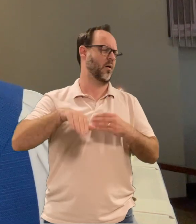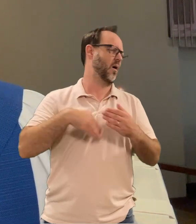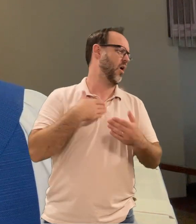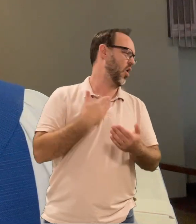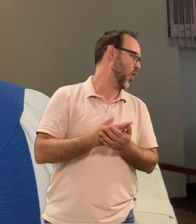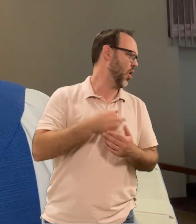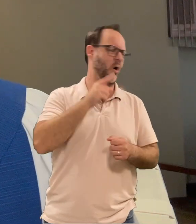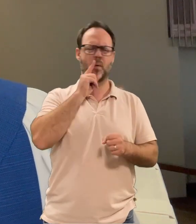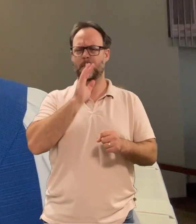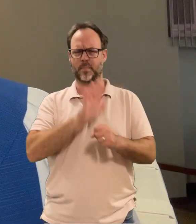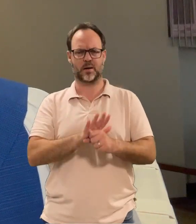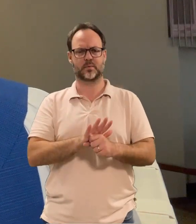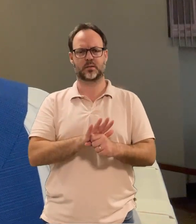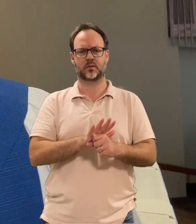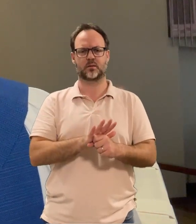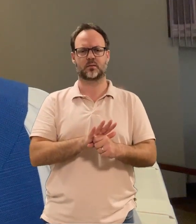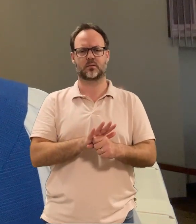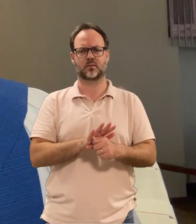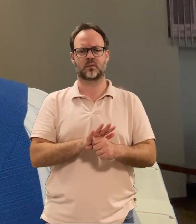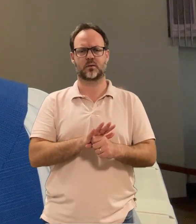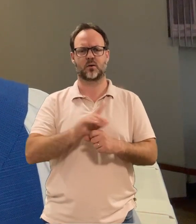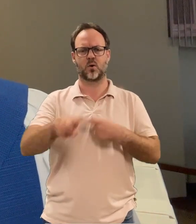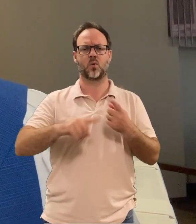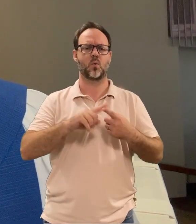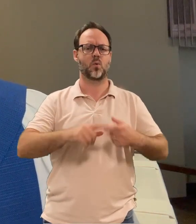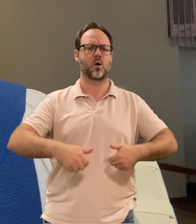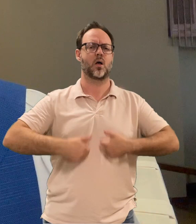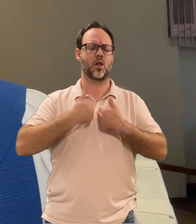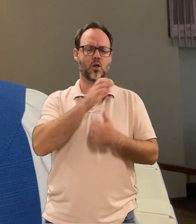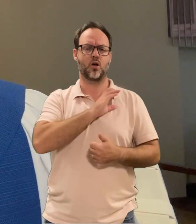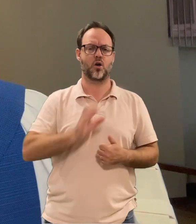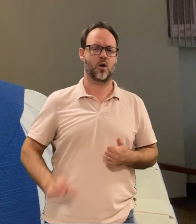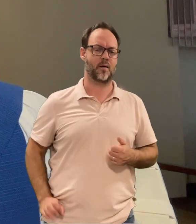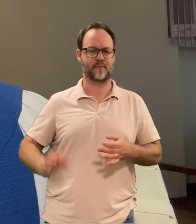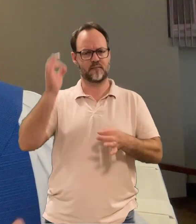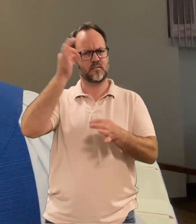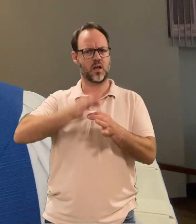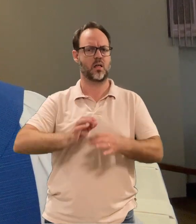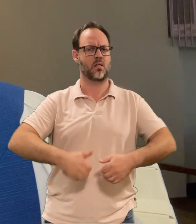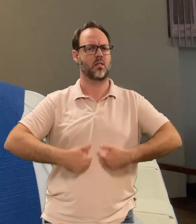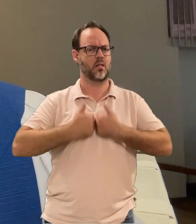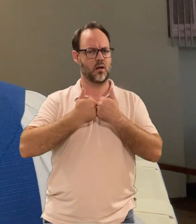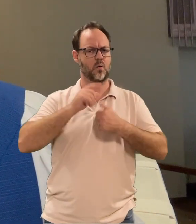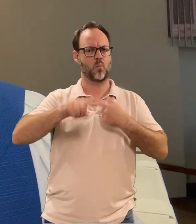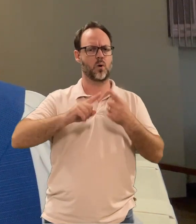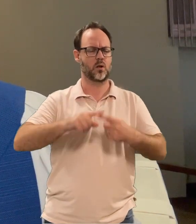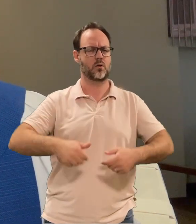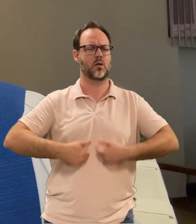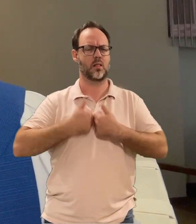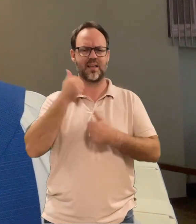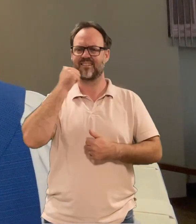that God makes all kinds of promises to you as you live your Christian faith and